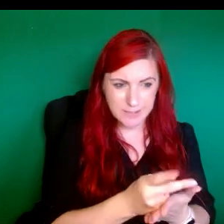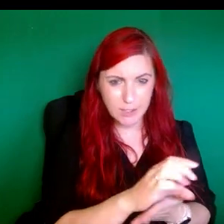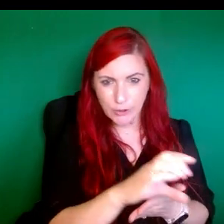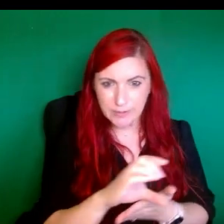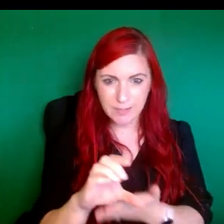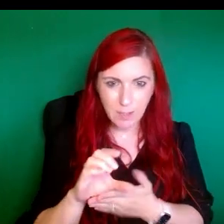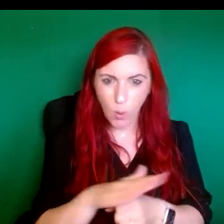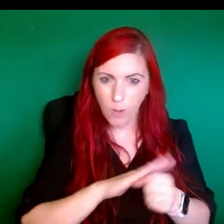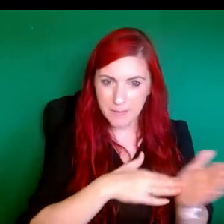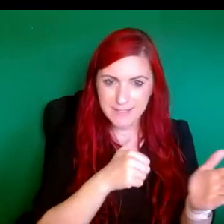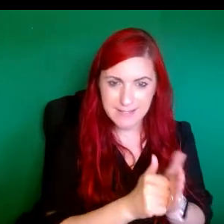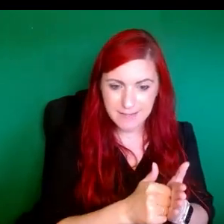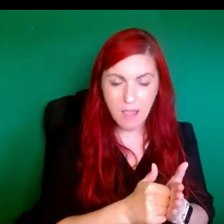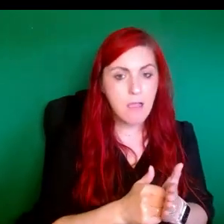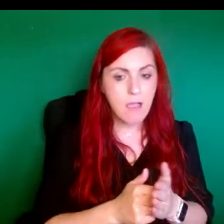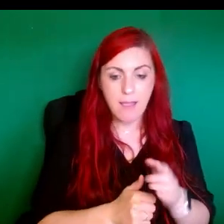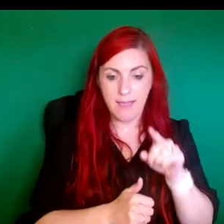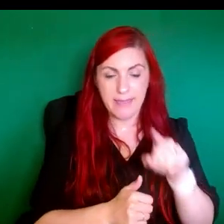the scope to actually